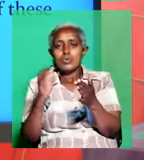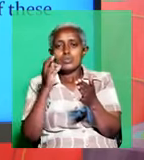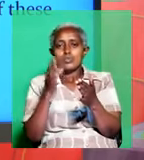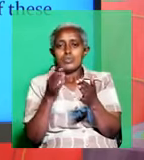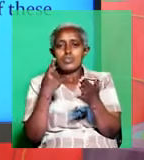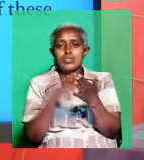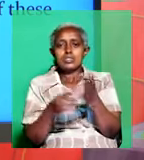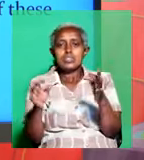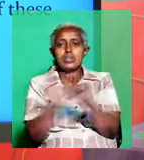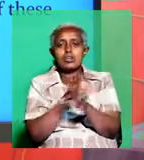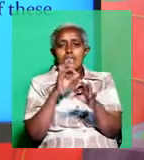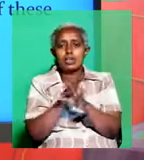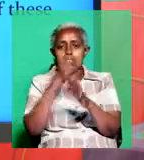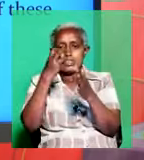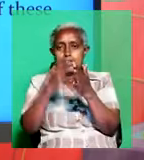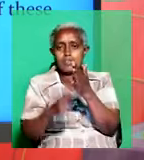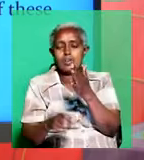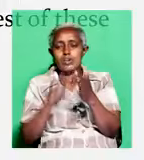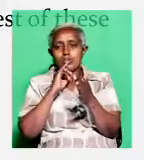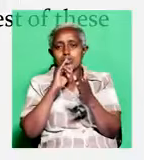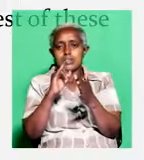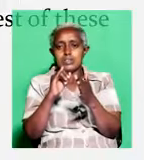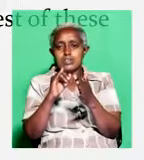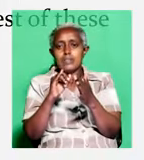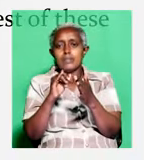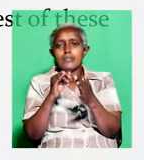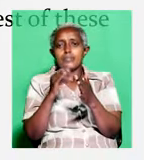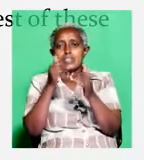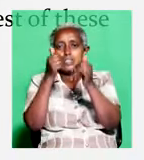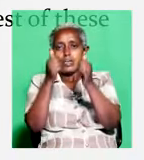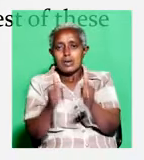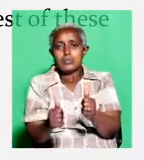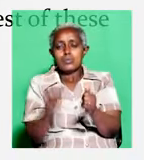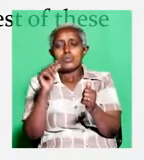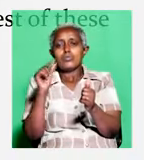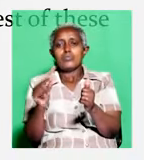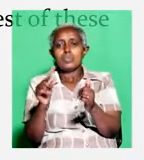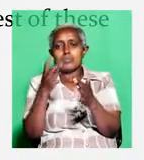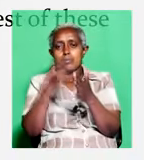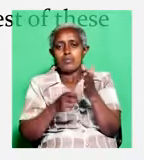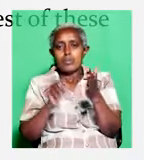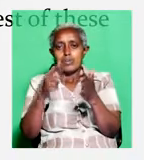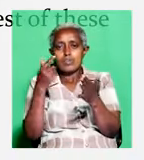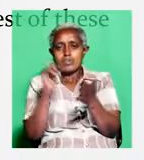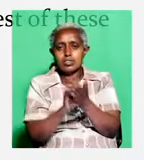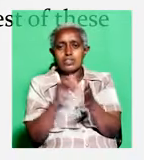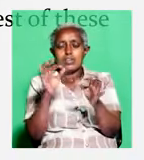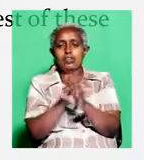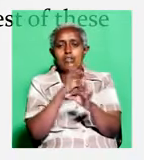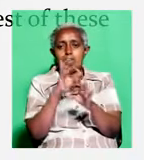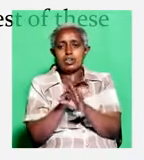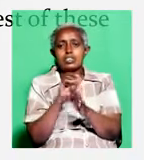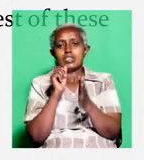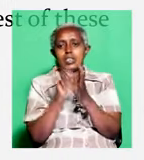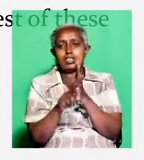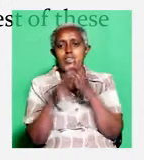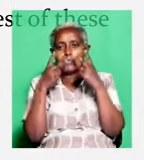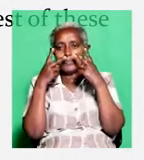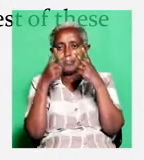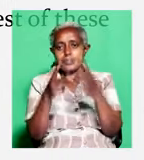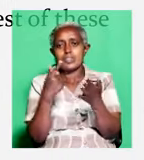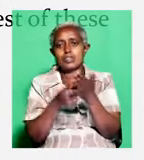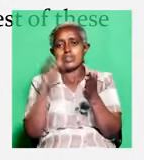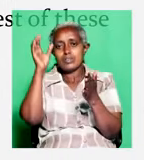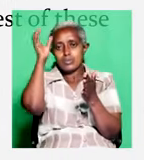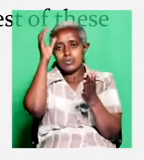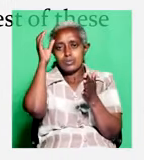of these functional values is the absolute minimum value of that function. Now let's see example for this